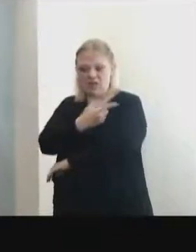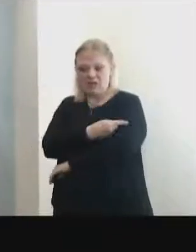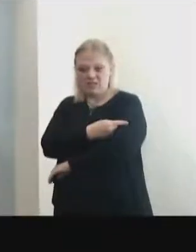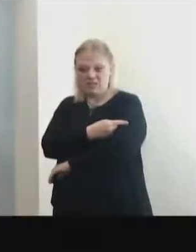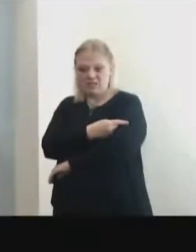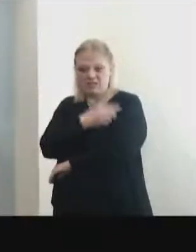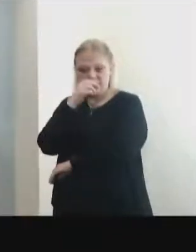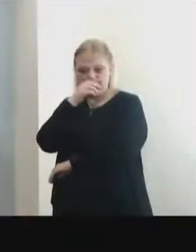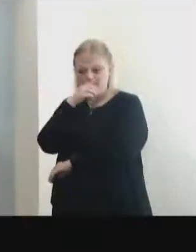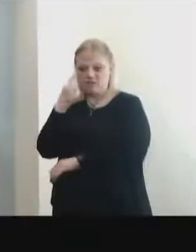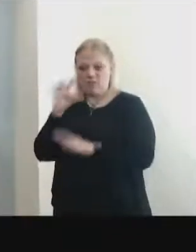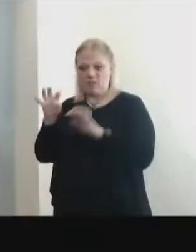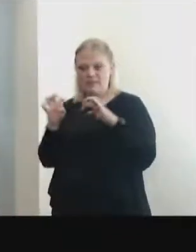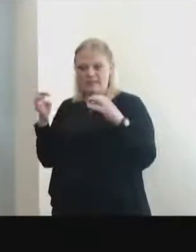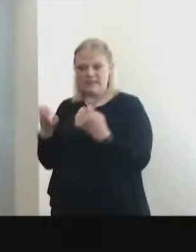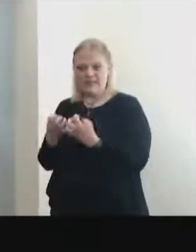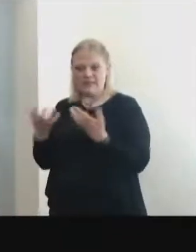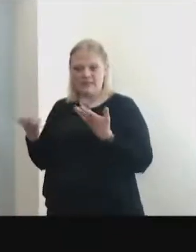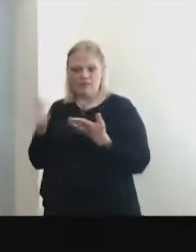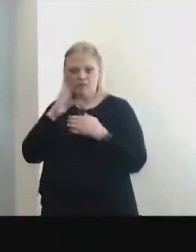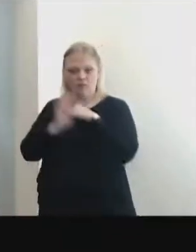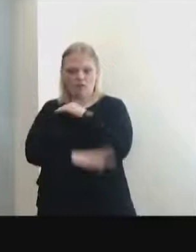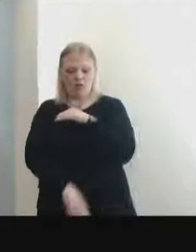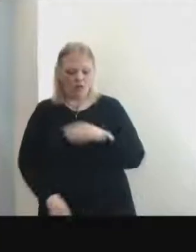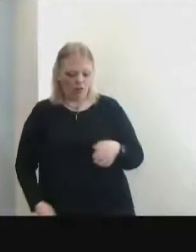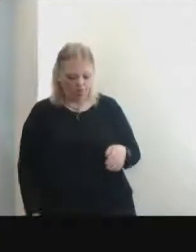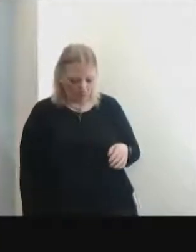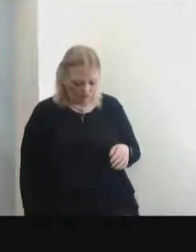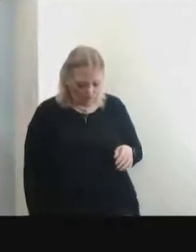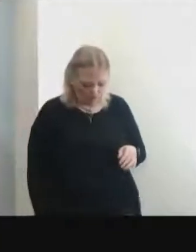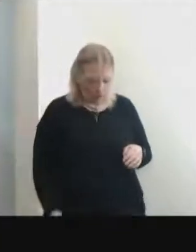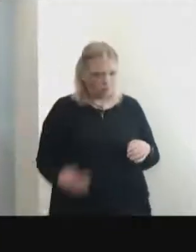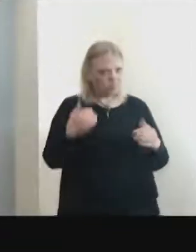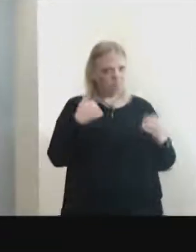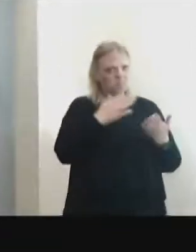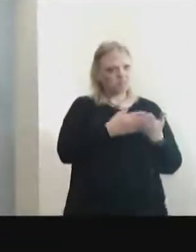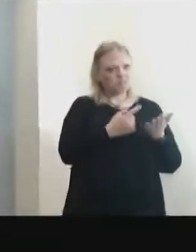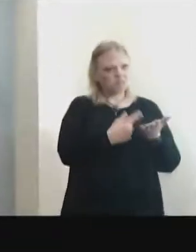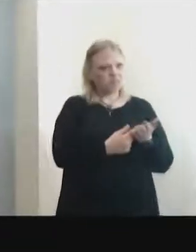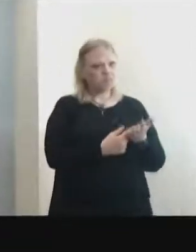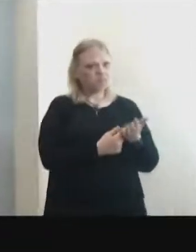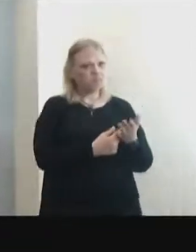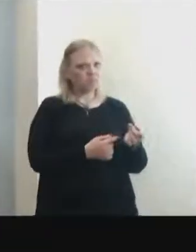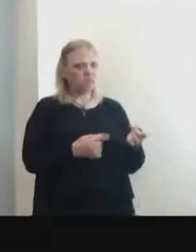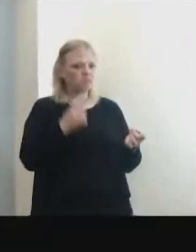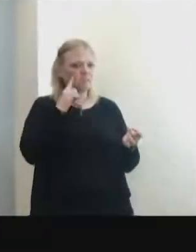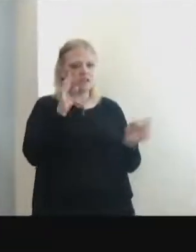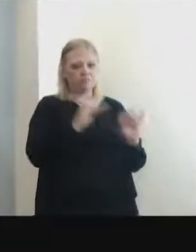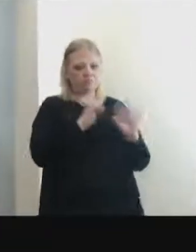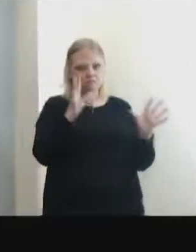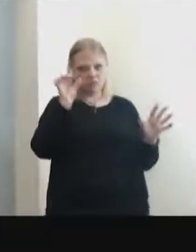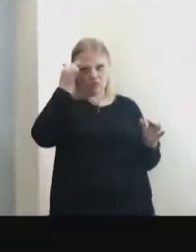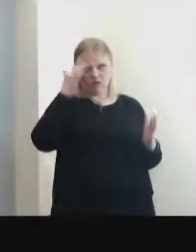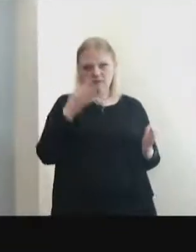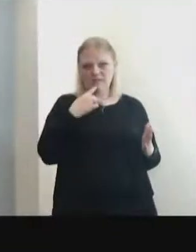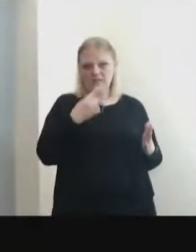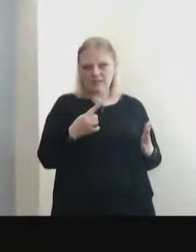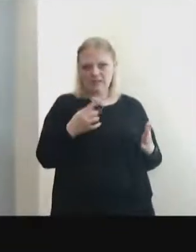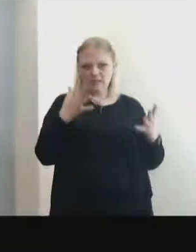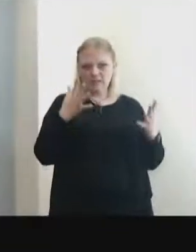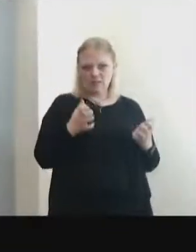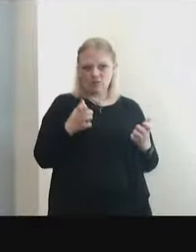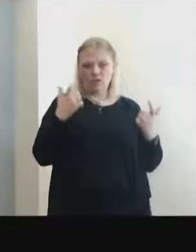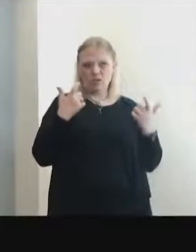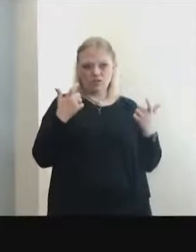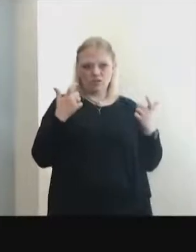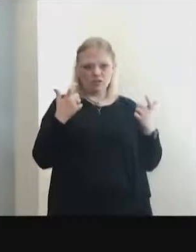at Highmark Stadium and KeyBank Center in the fall? We've had some discussions. I think it's evident that the governor says he wants to have as large a